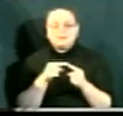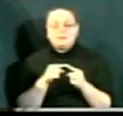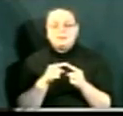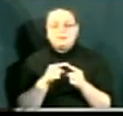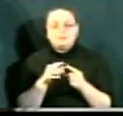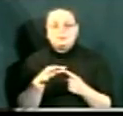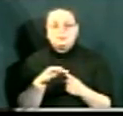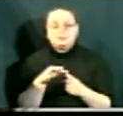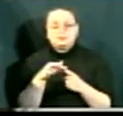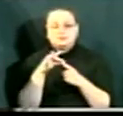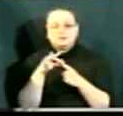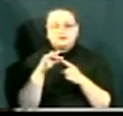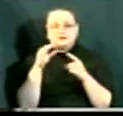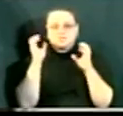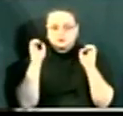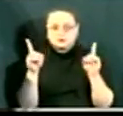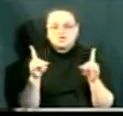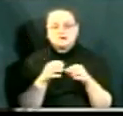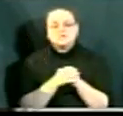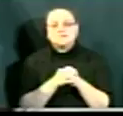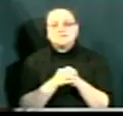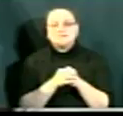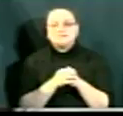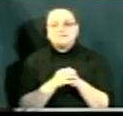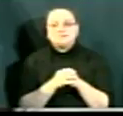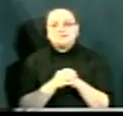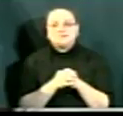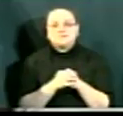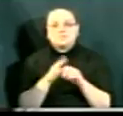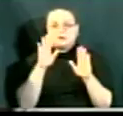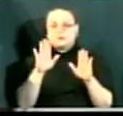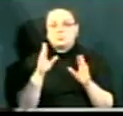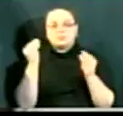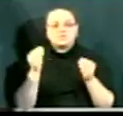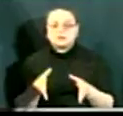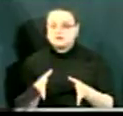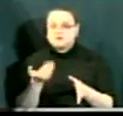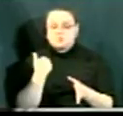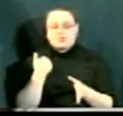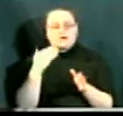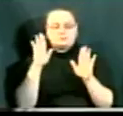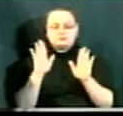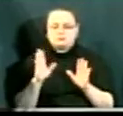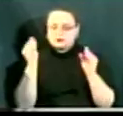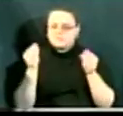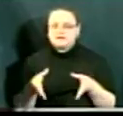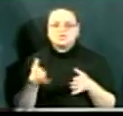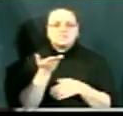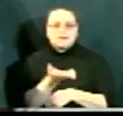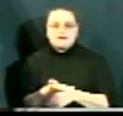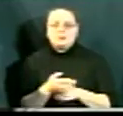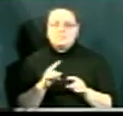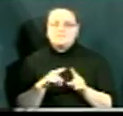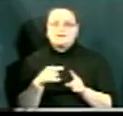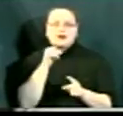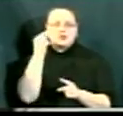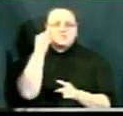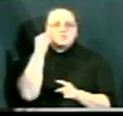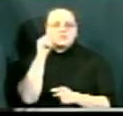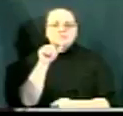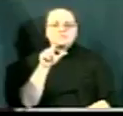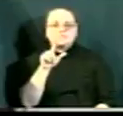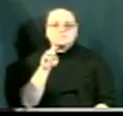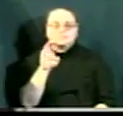special education. Wonderful teachers. We have wonderful teachers there, but I don't think